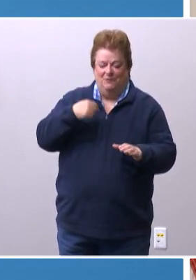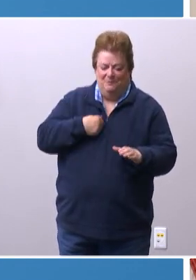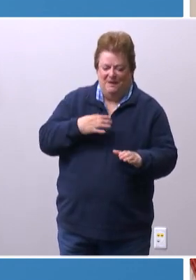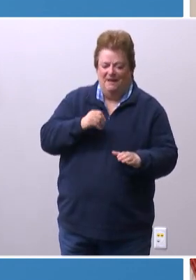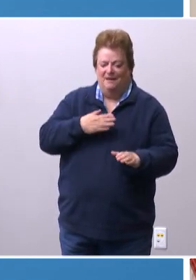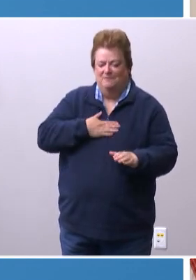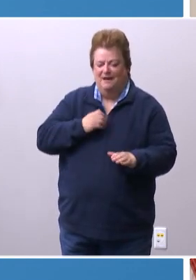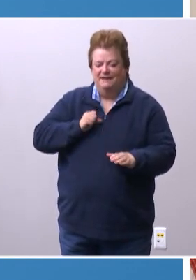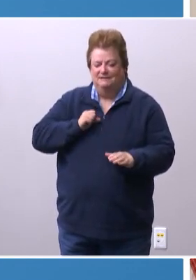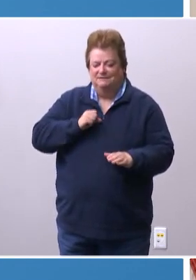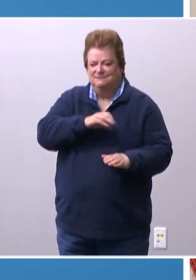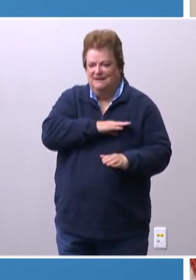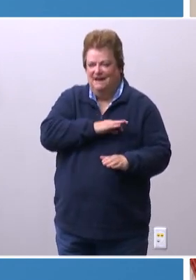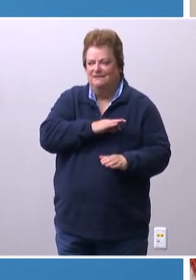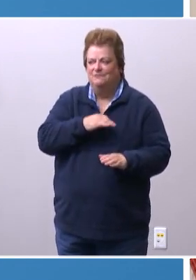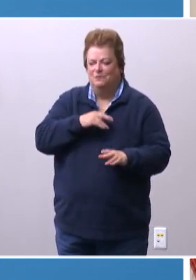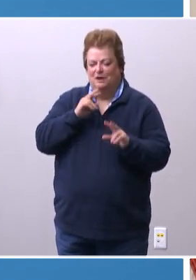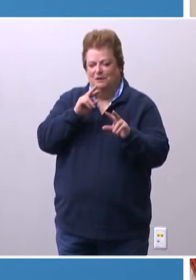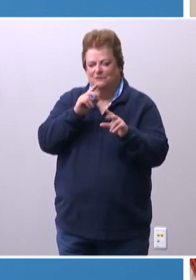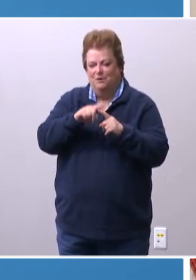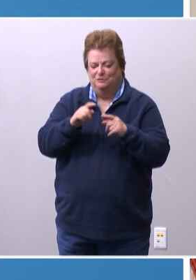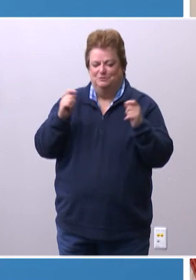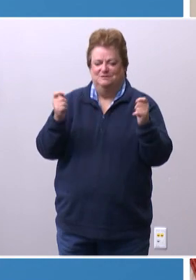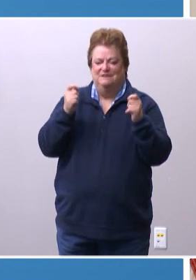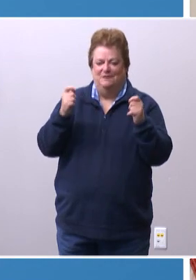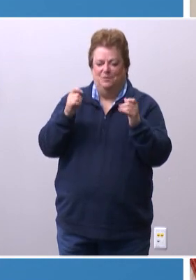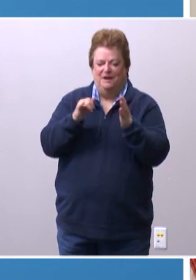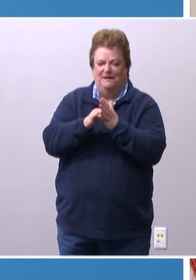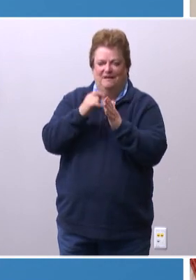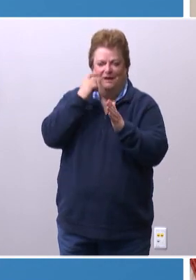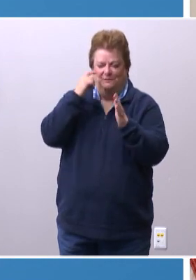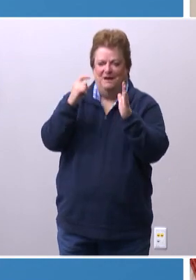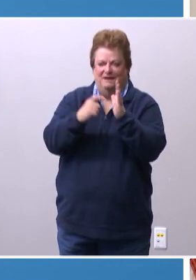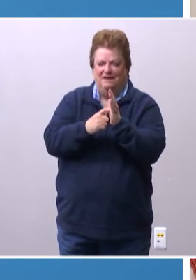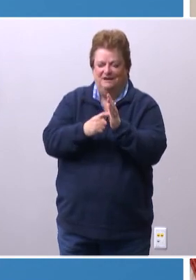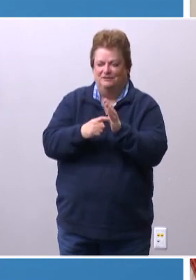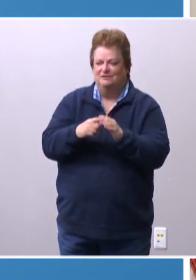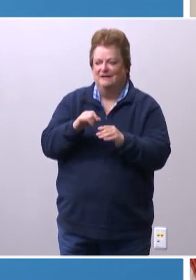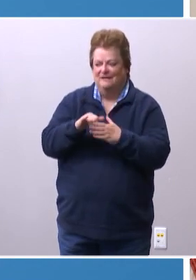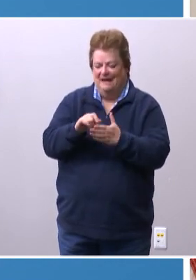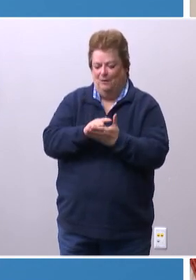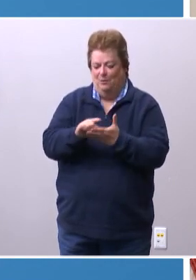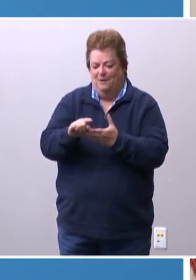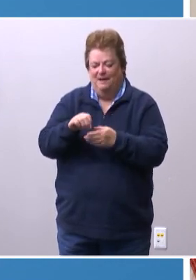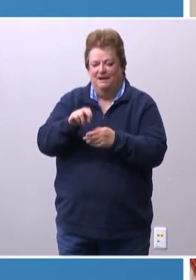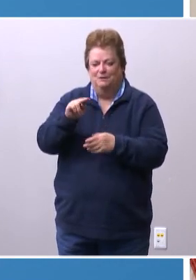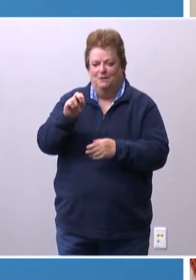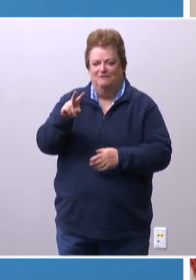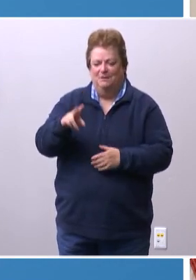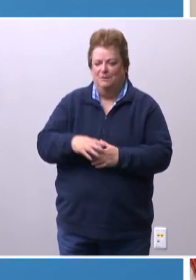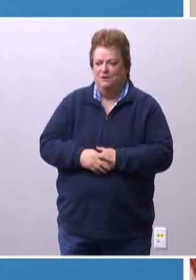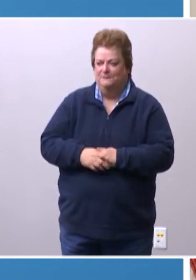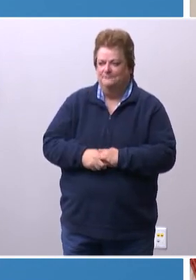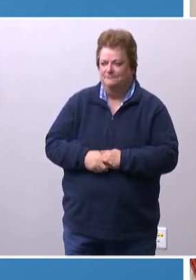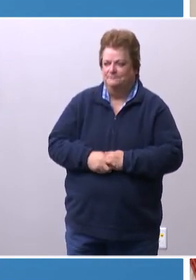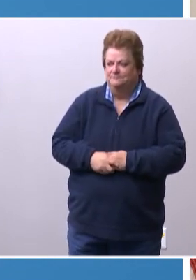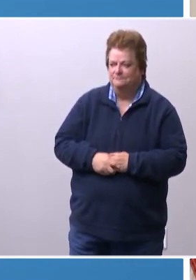forward to celebrating that and feeling of that support and recognition in a few weeks in November.